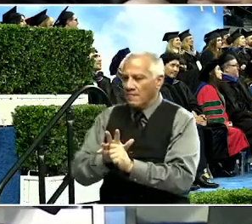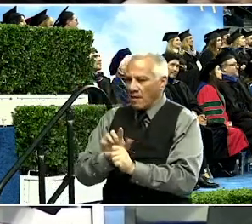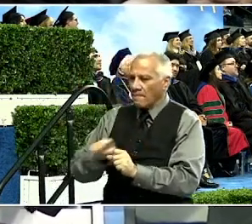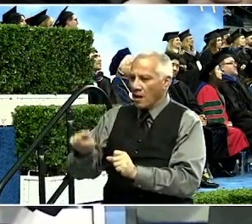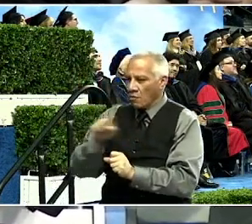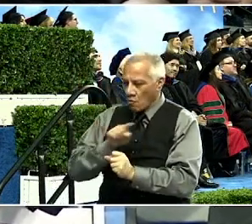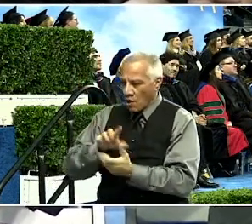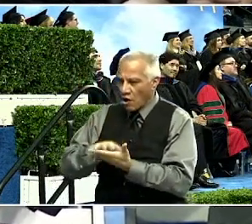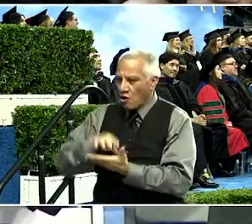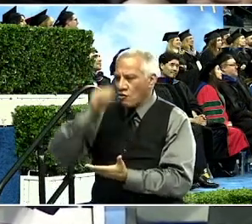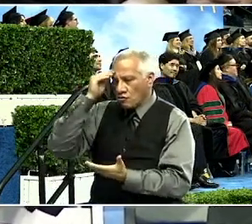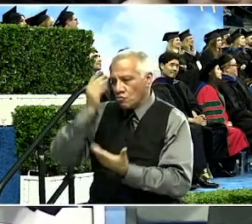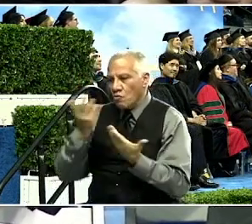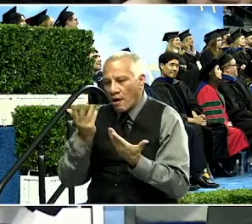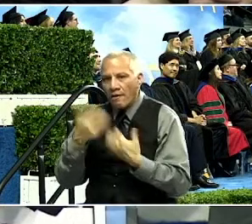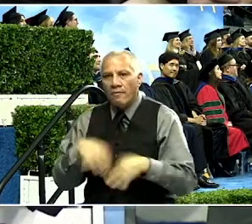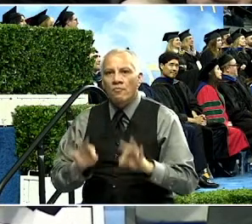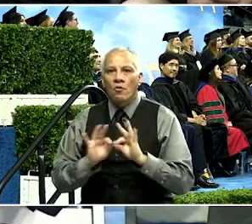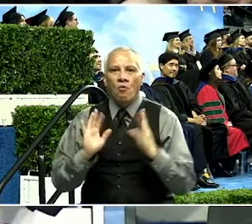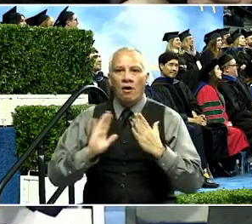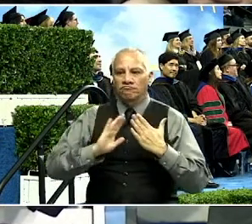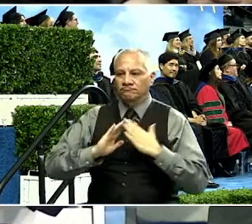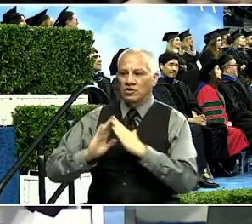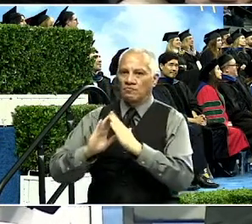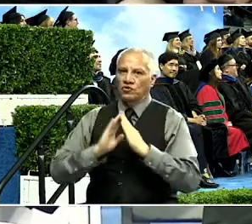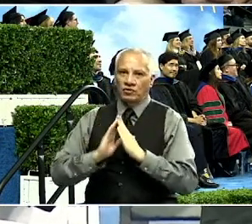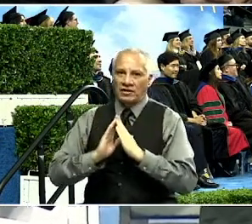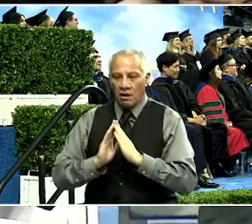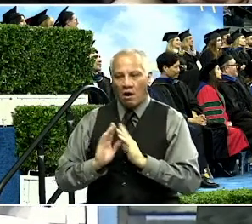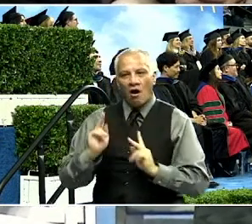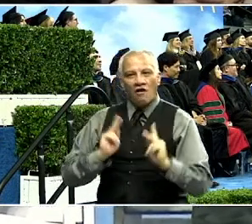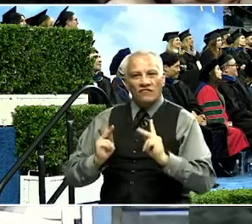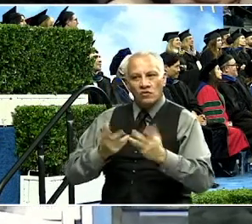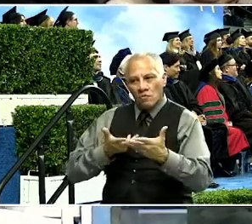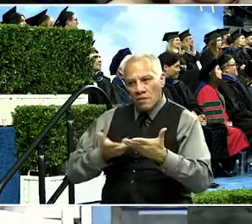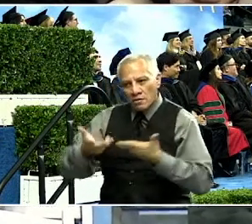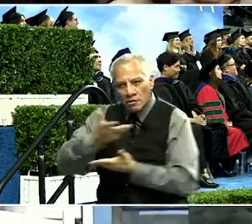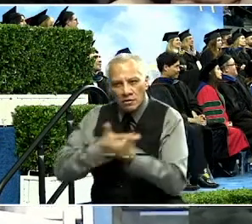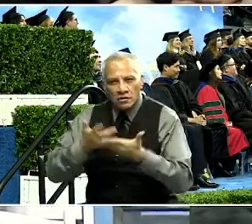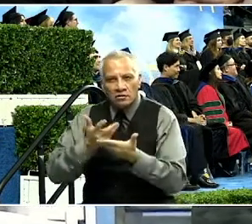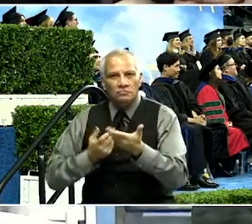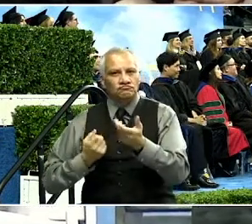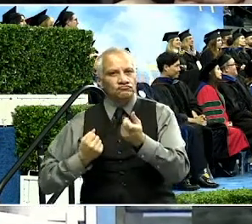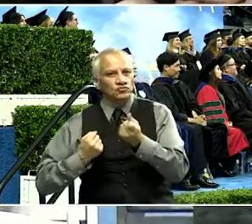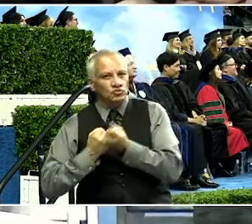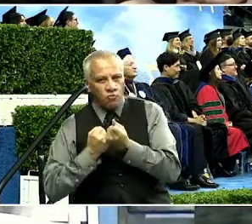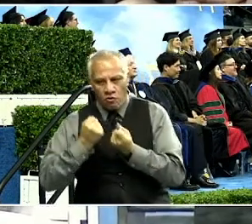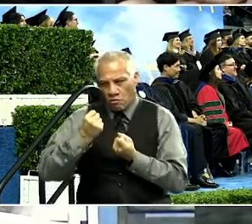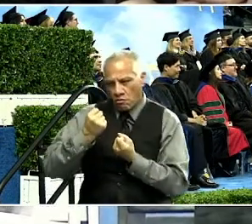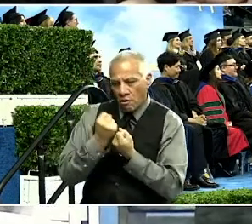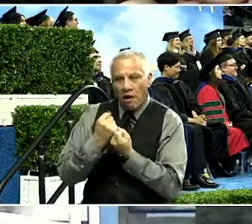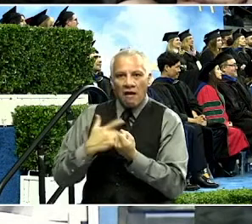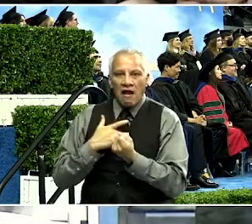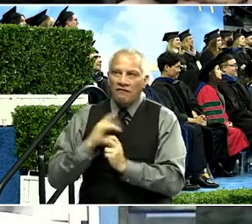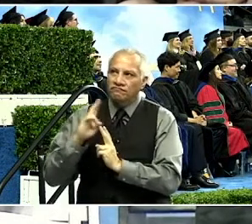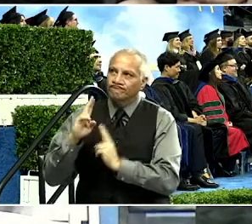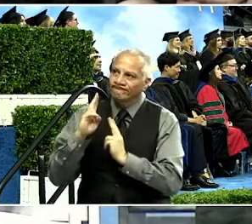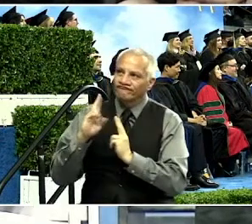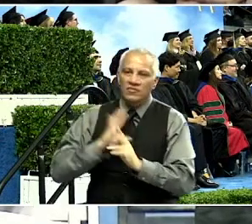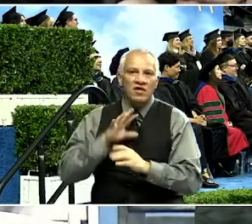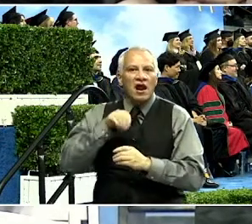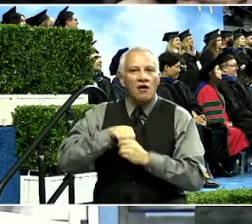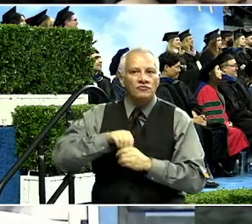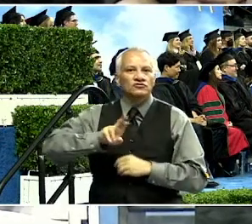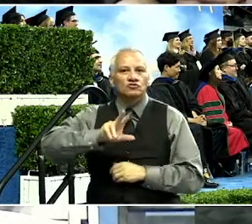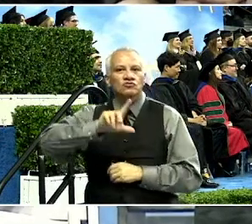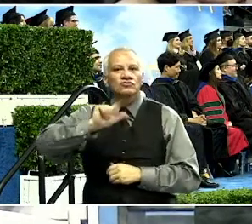however, is the importance of community, of human connection and support. And I feel so privileged to have had the UCLA